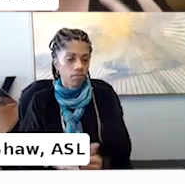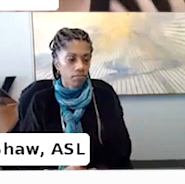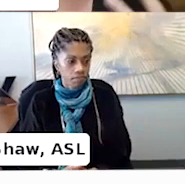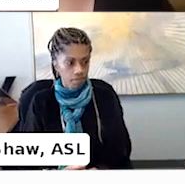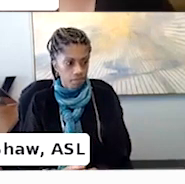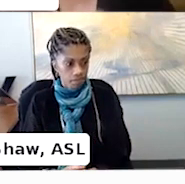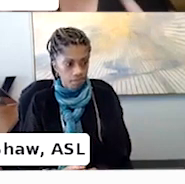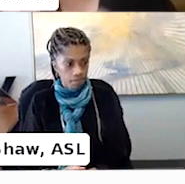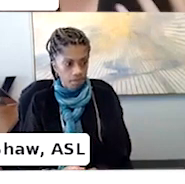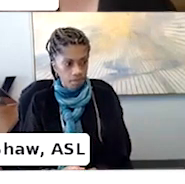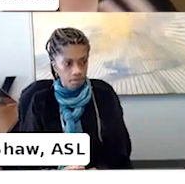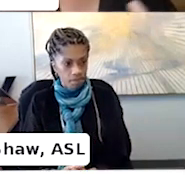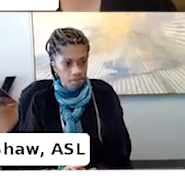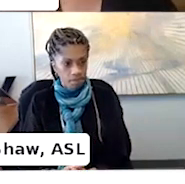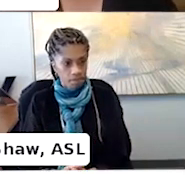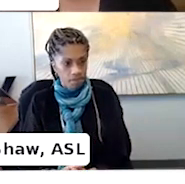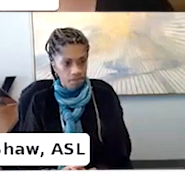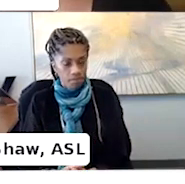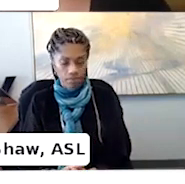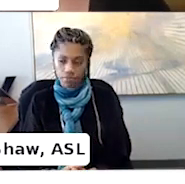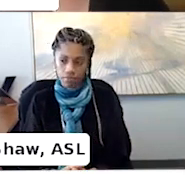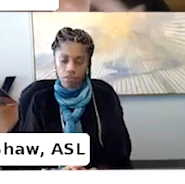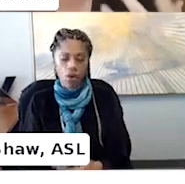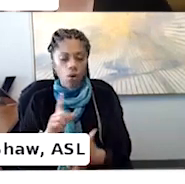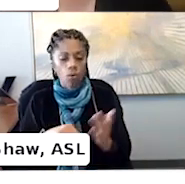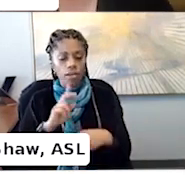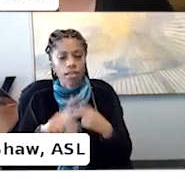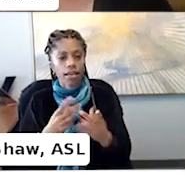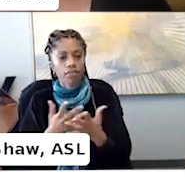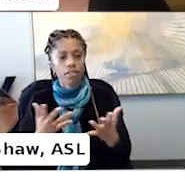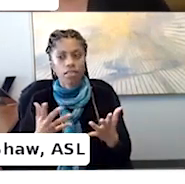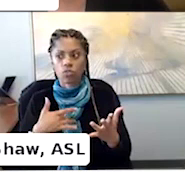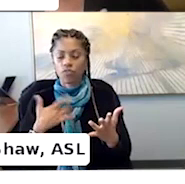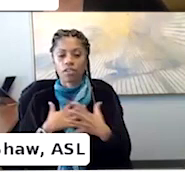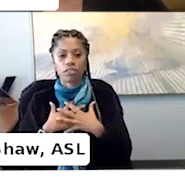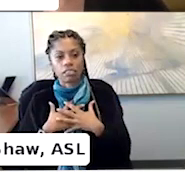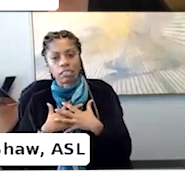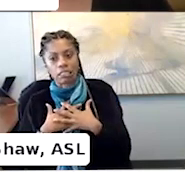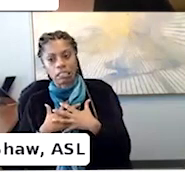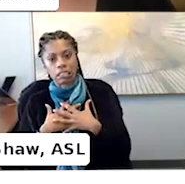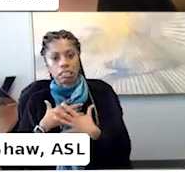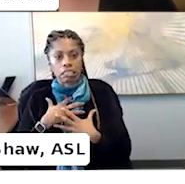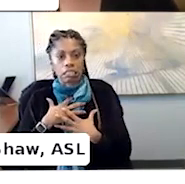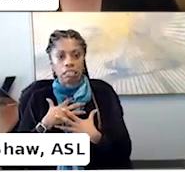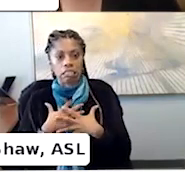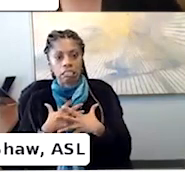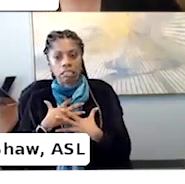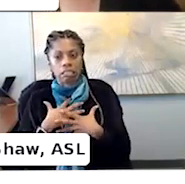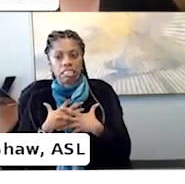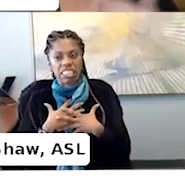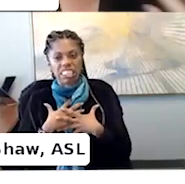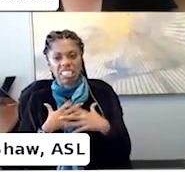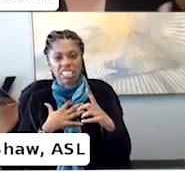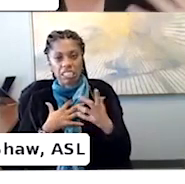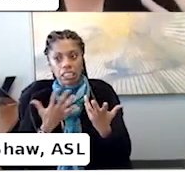What are you wrestling with? What are those questions that are coming up for you?